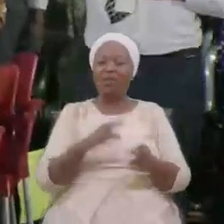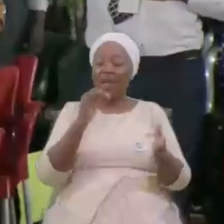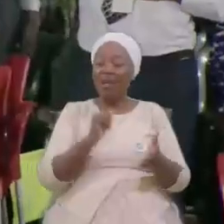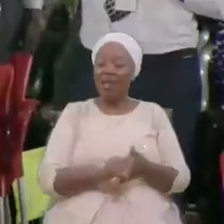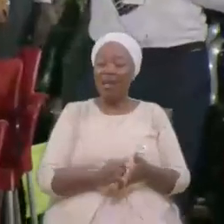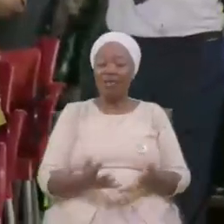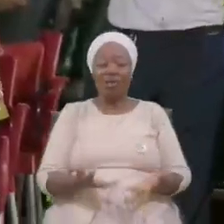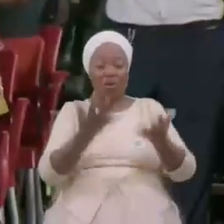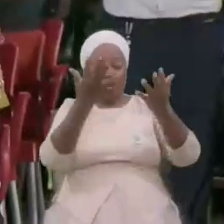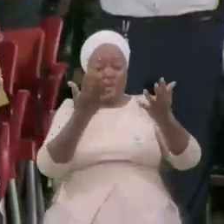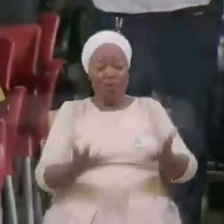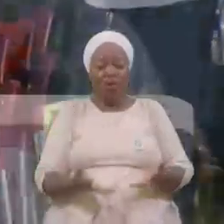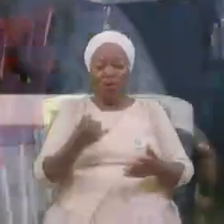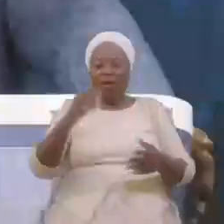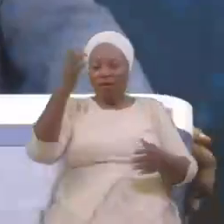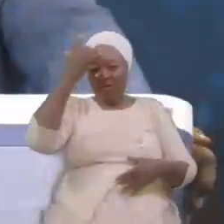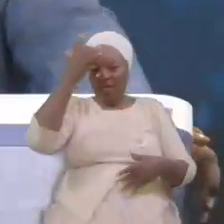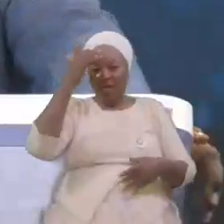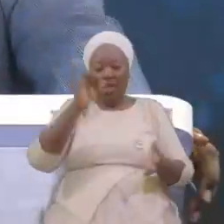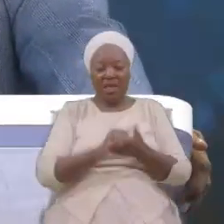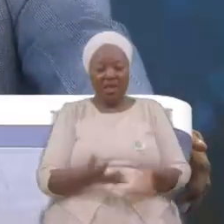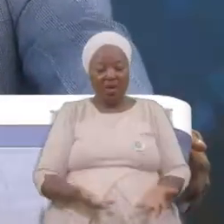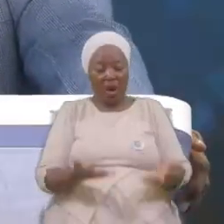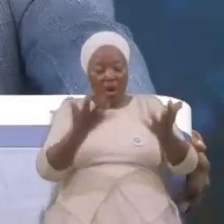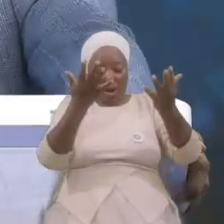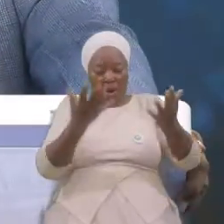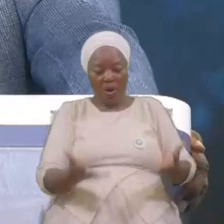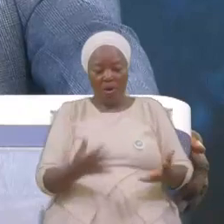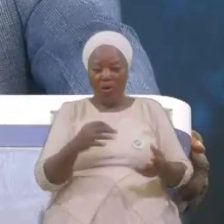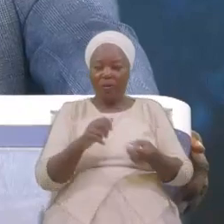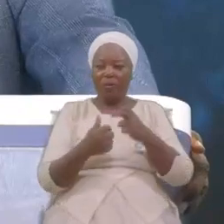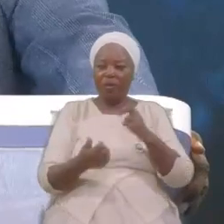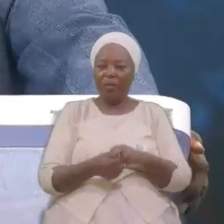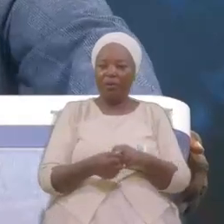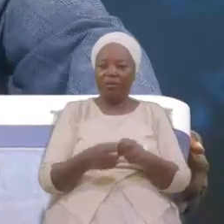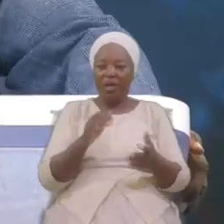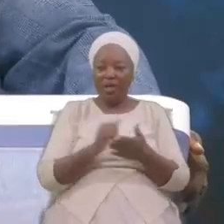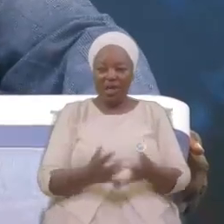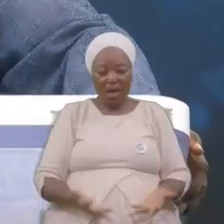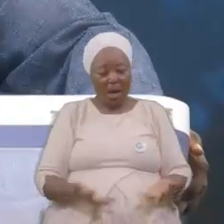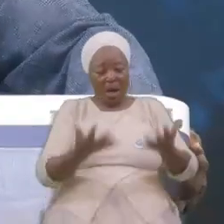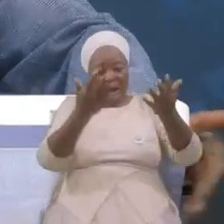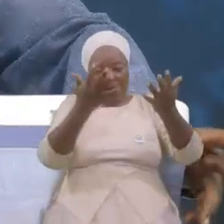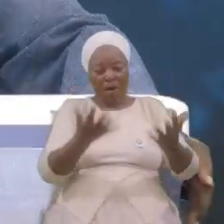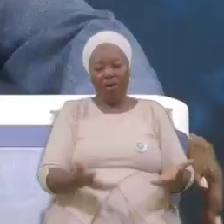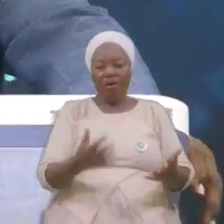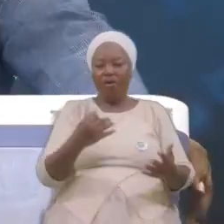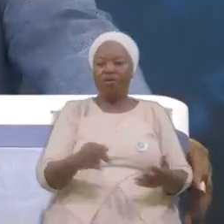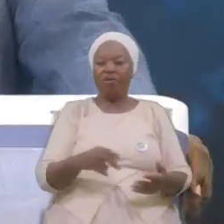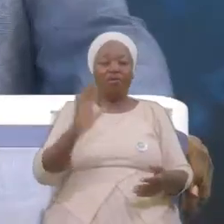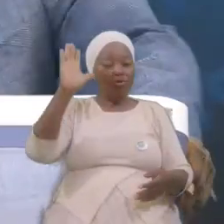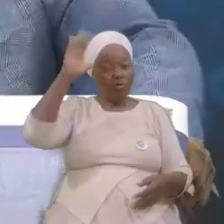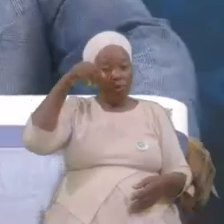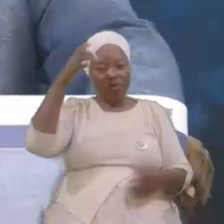of sickness, that load of infirmity, that load of incurable